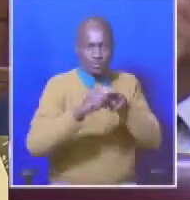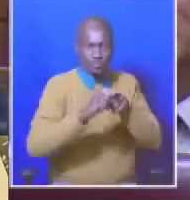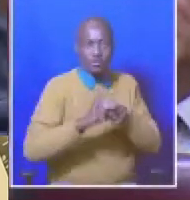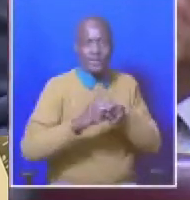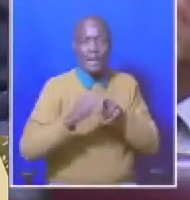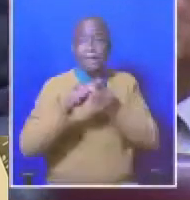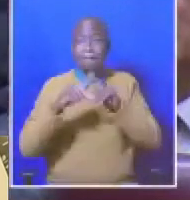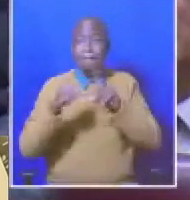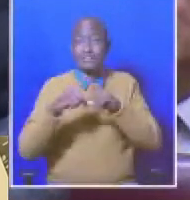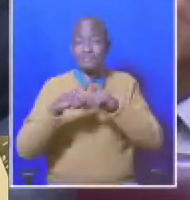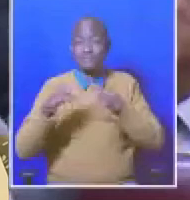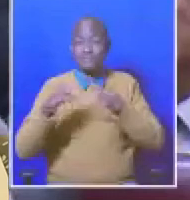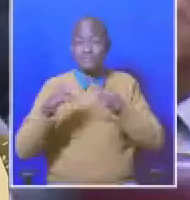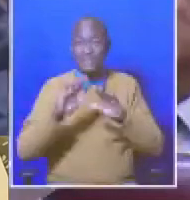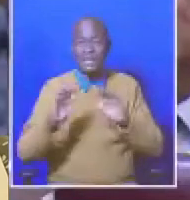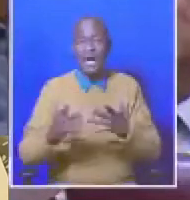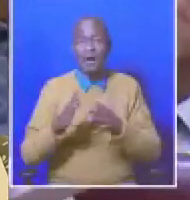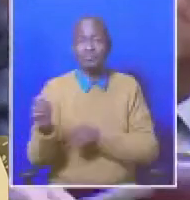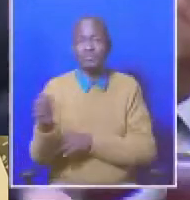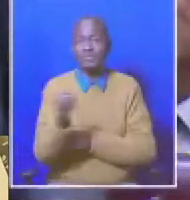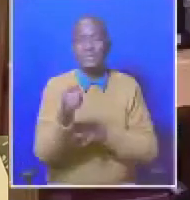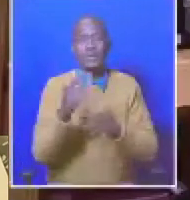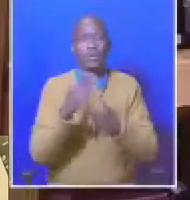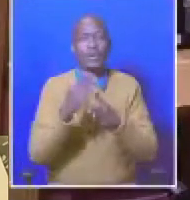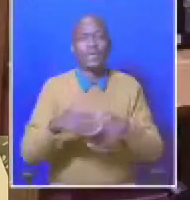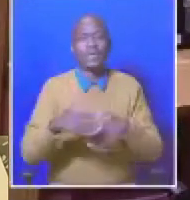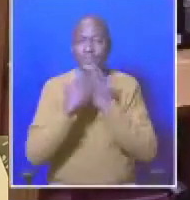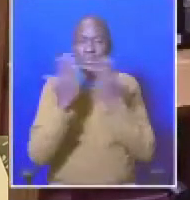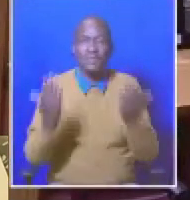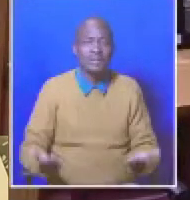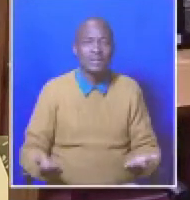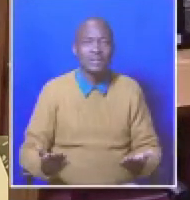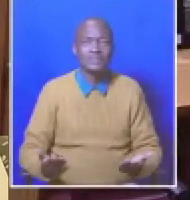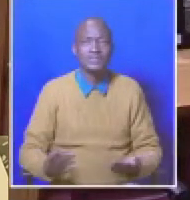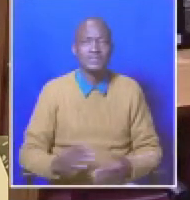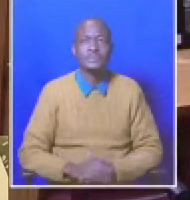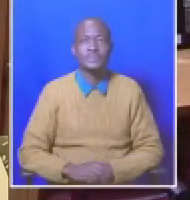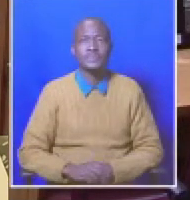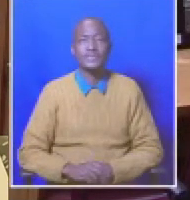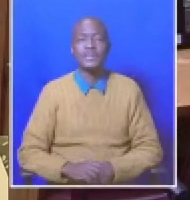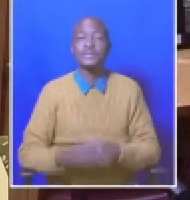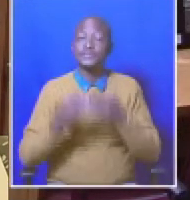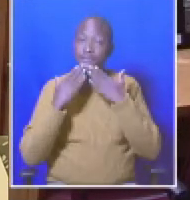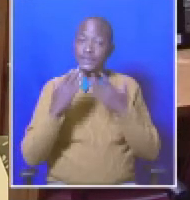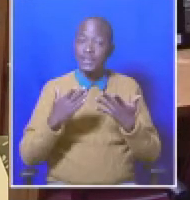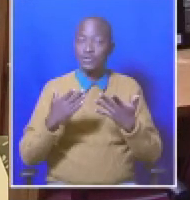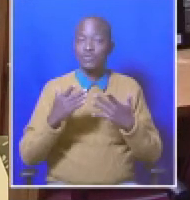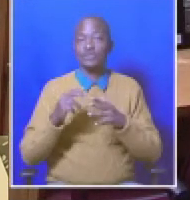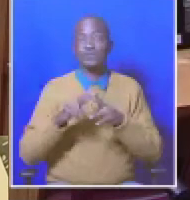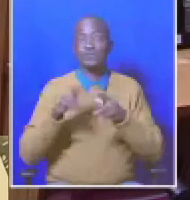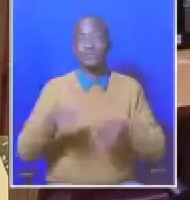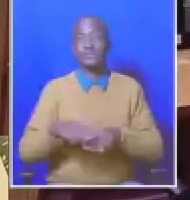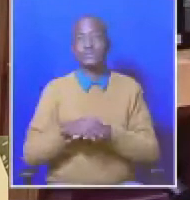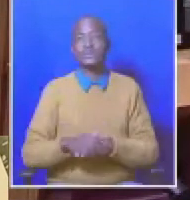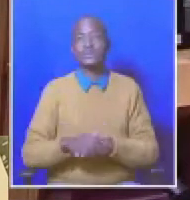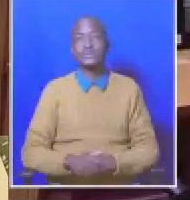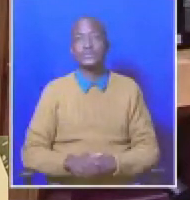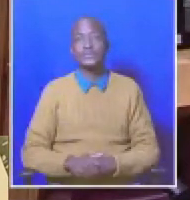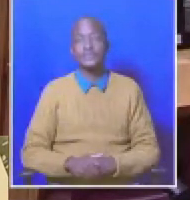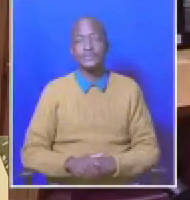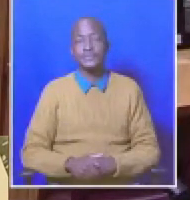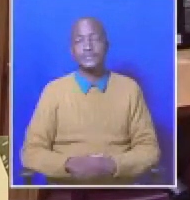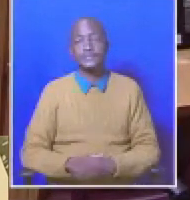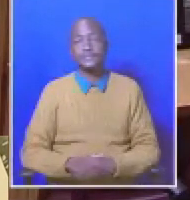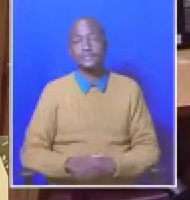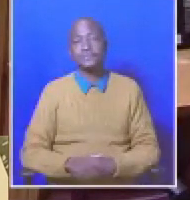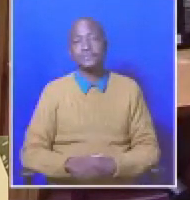have graduated. Thank you, Chairperson. Thank you very much, Honorable Boshoff, Deputy President. Thank you very